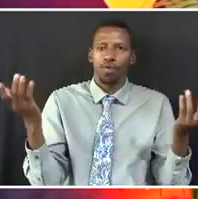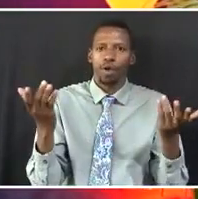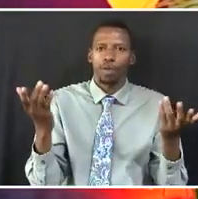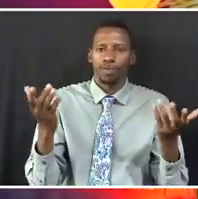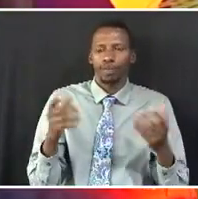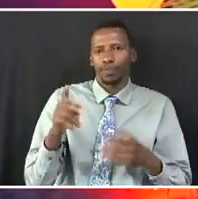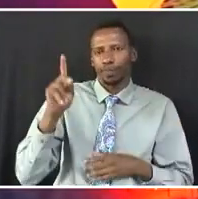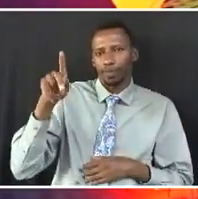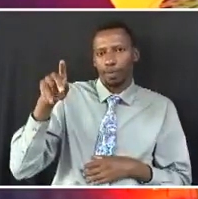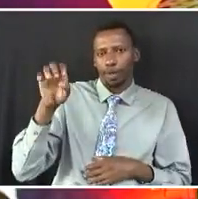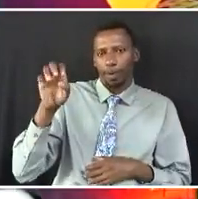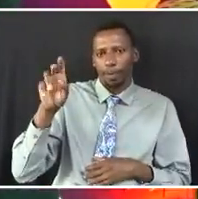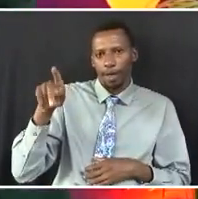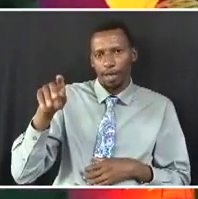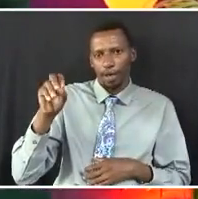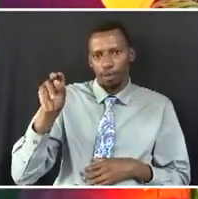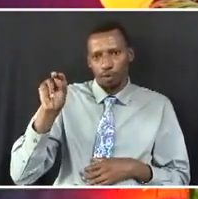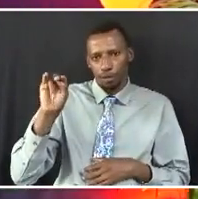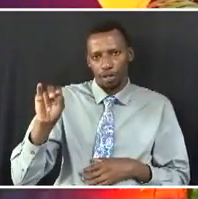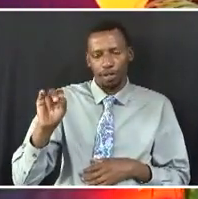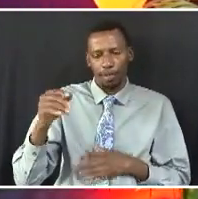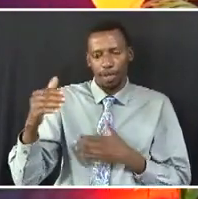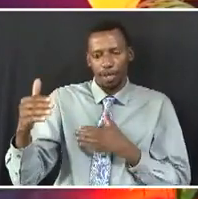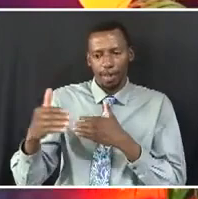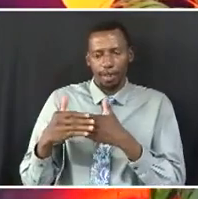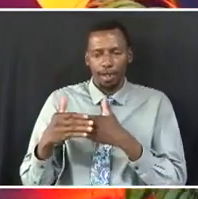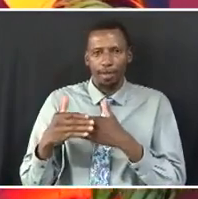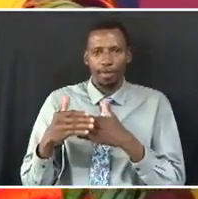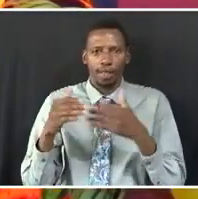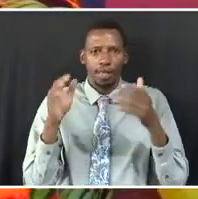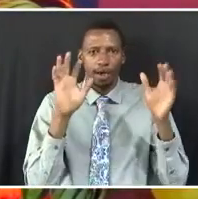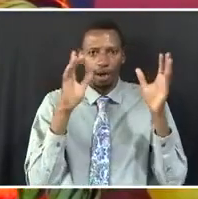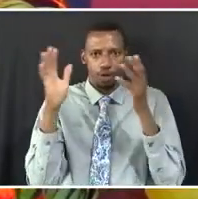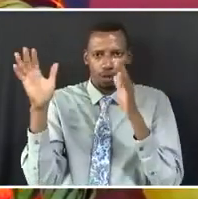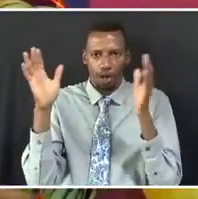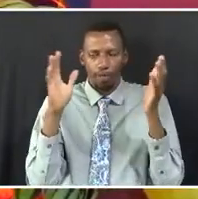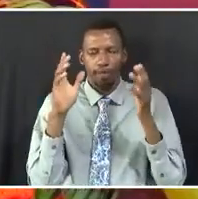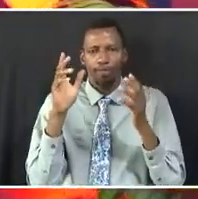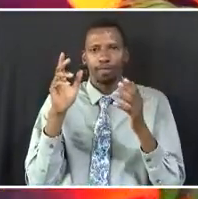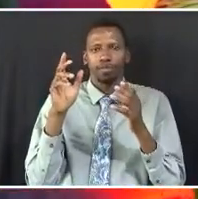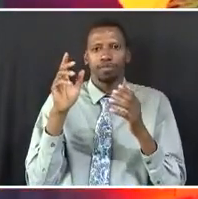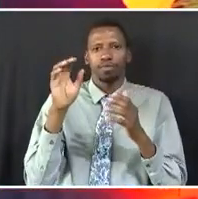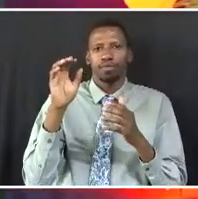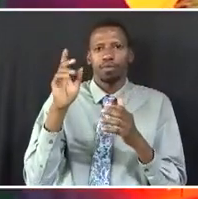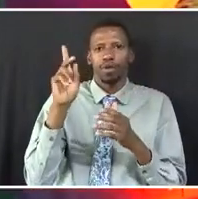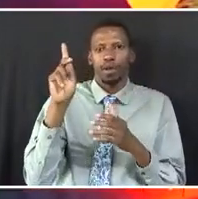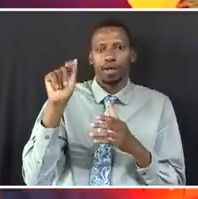somewhere near Karura Forest. And I told him, Mzee, you know, I was younger.